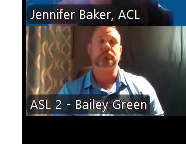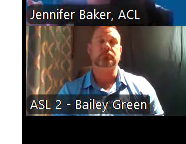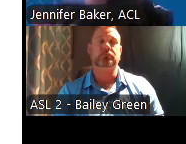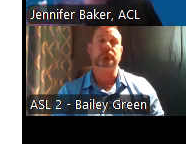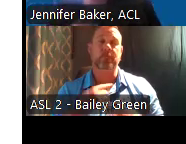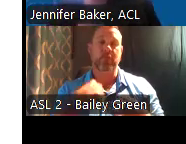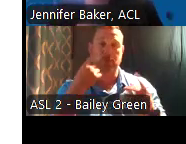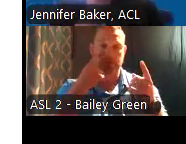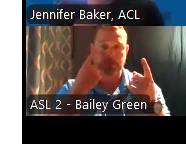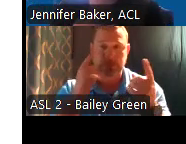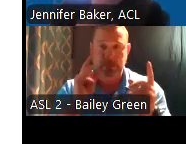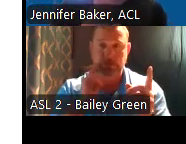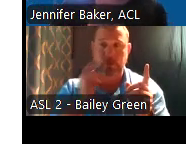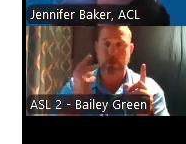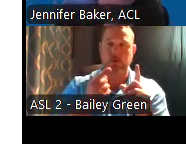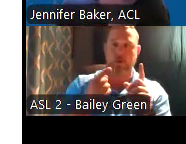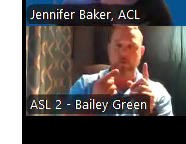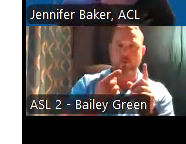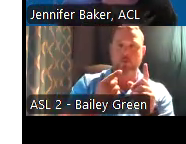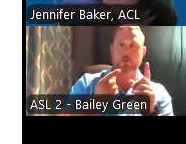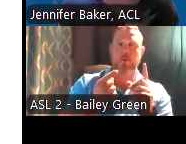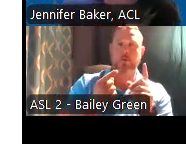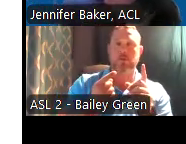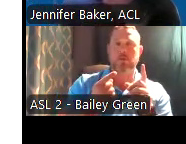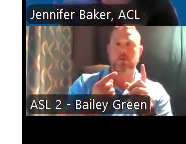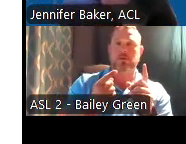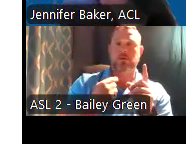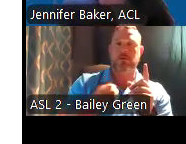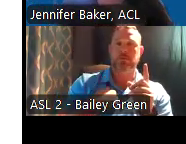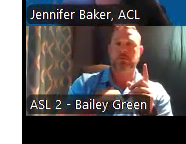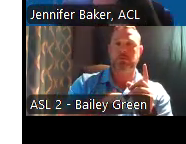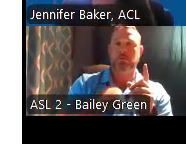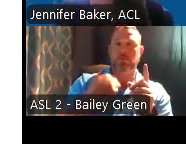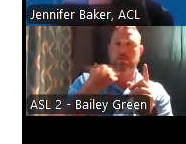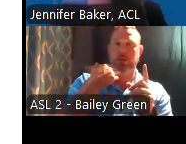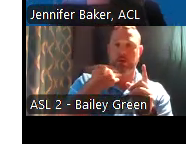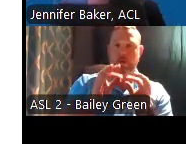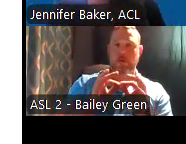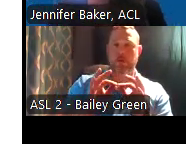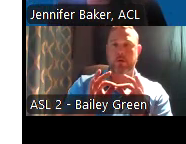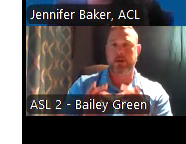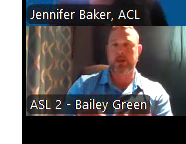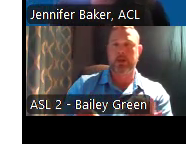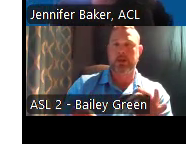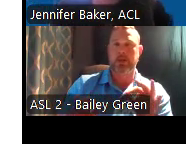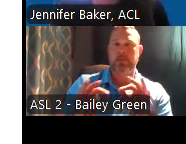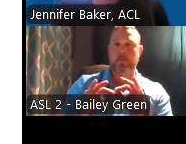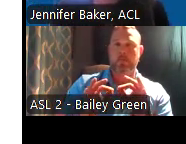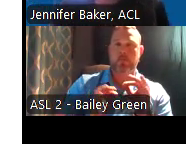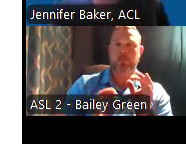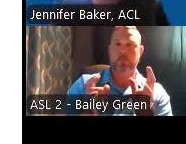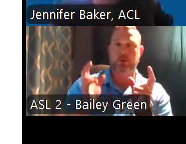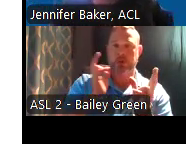our goal of a national plan on aging, we know how important it is that we hear